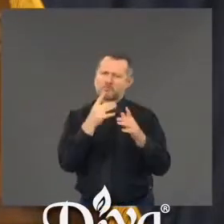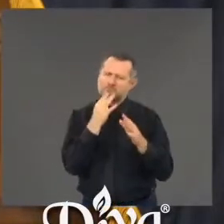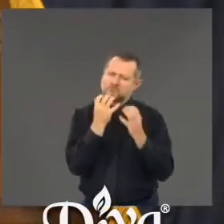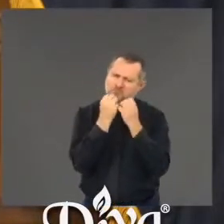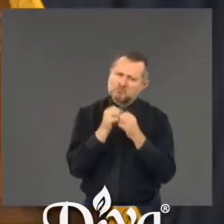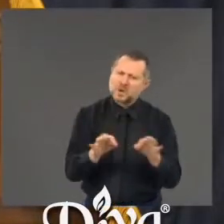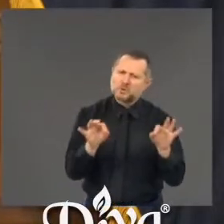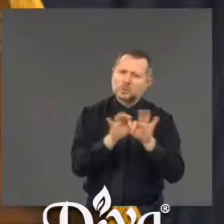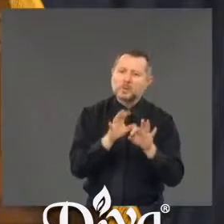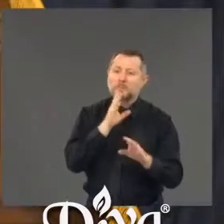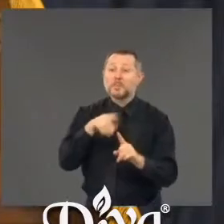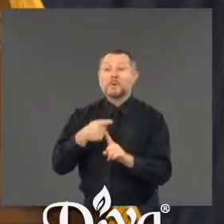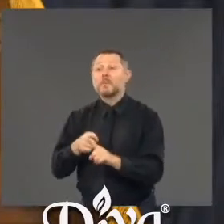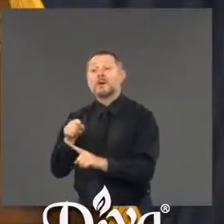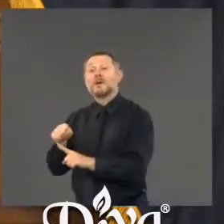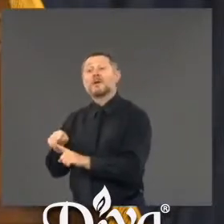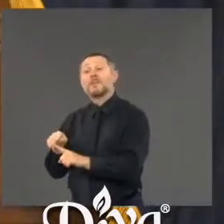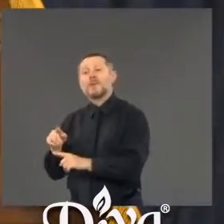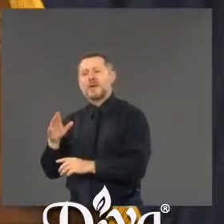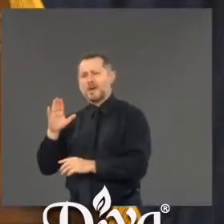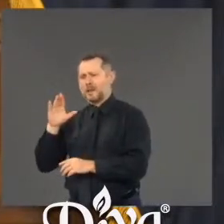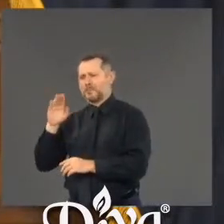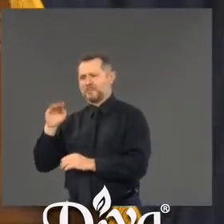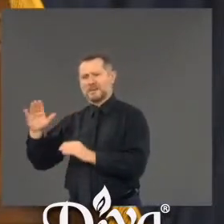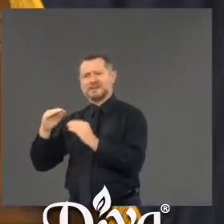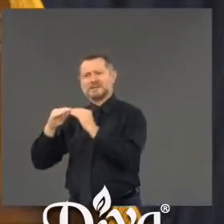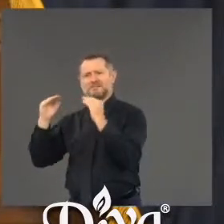why does the system